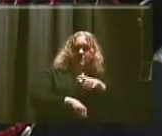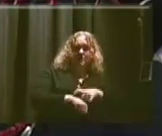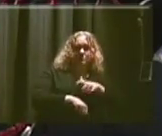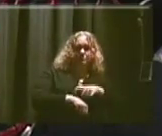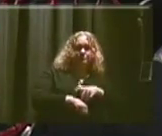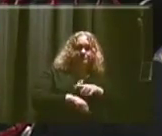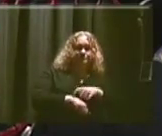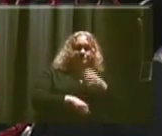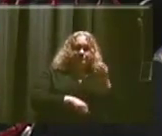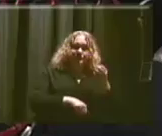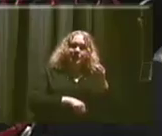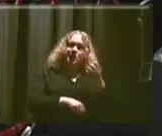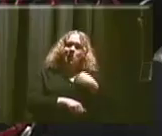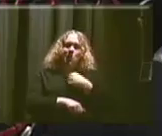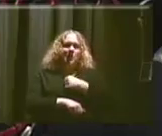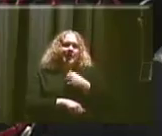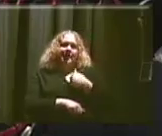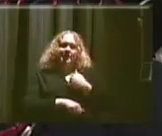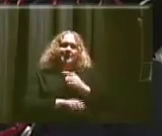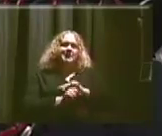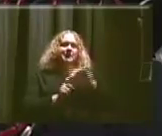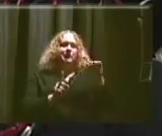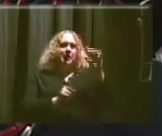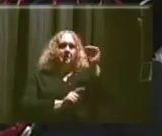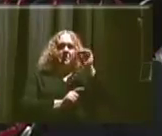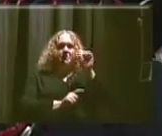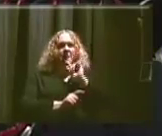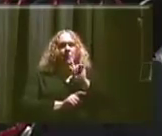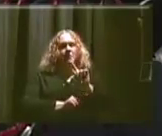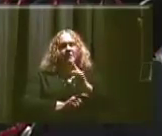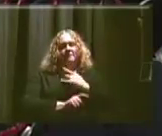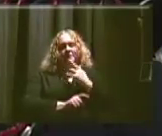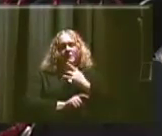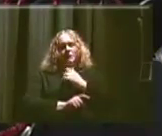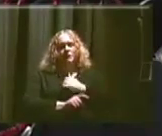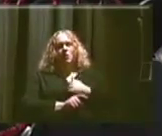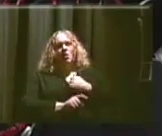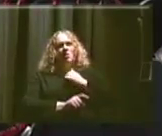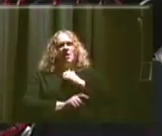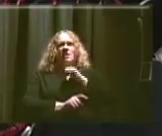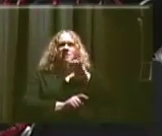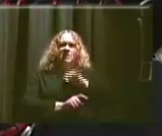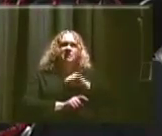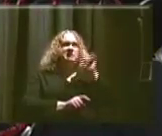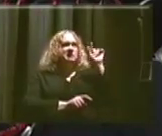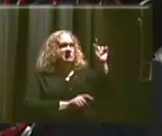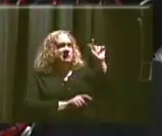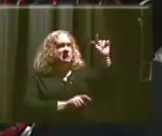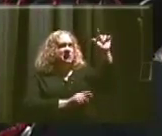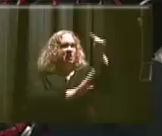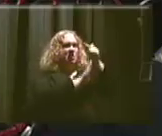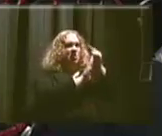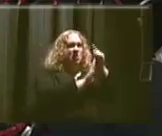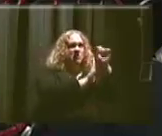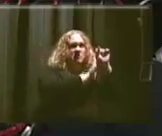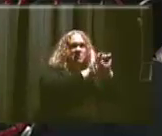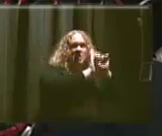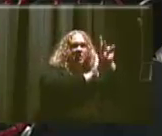don't, you know, that there is a difference of opinion. And I don't think that we should come together and talk